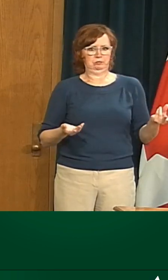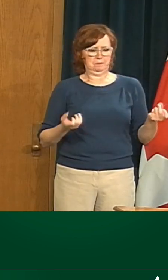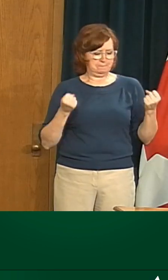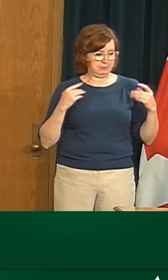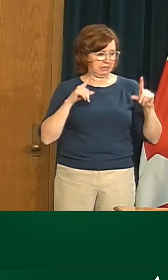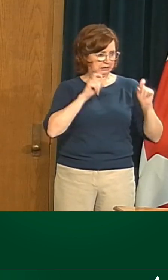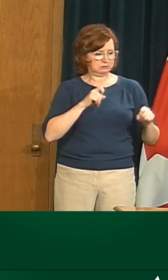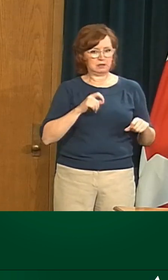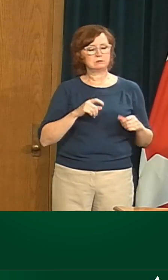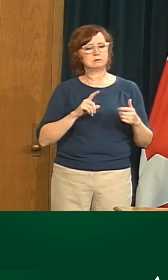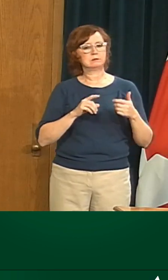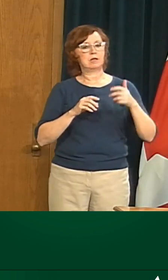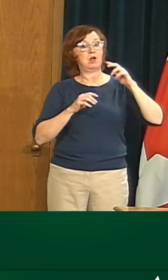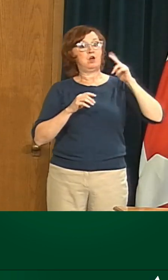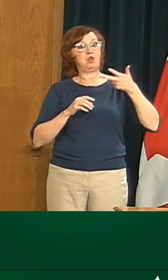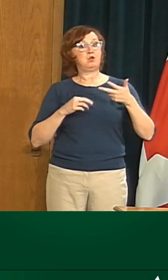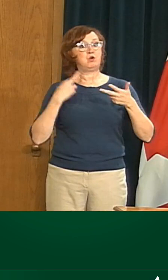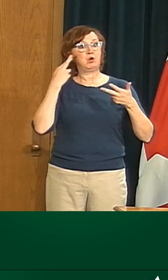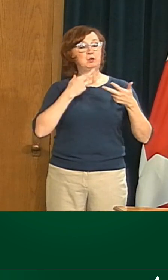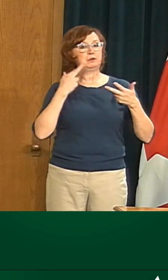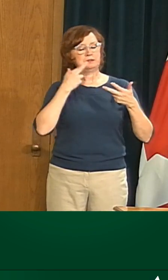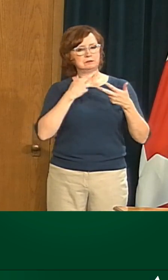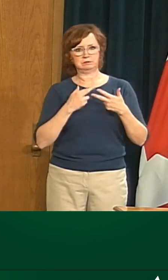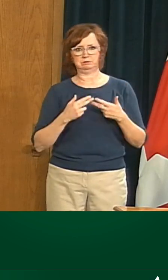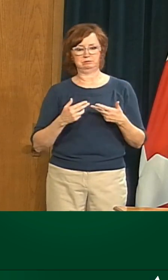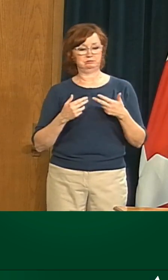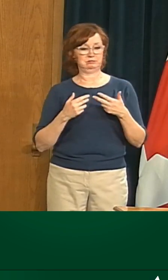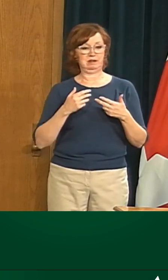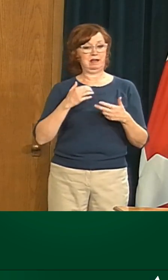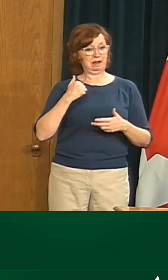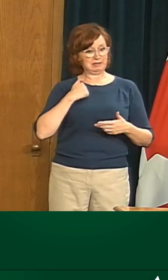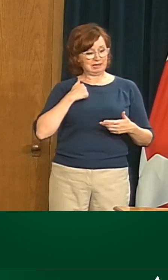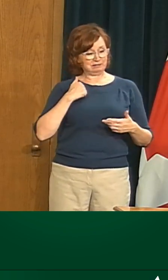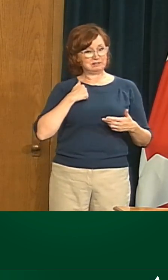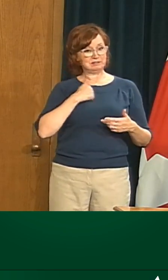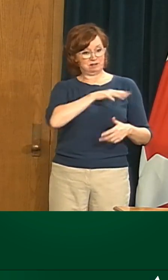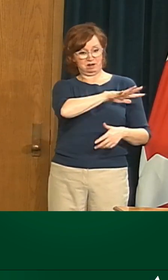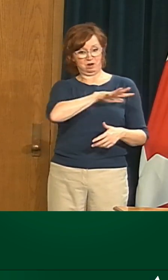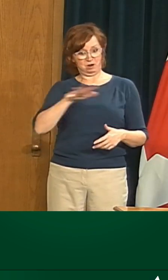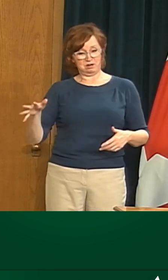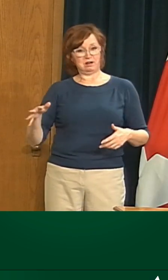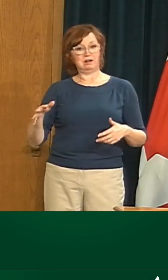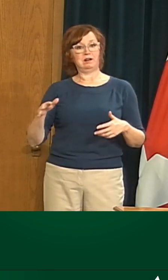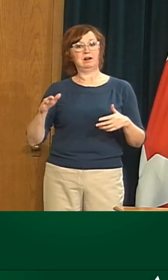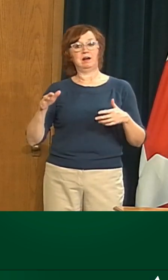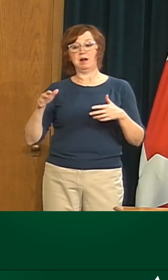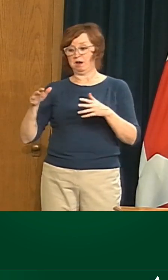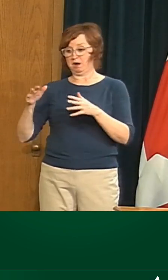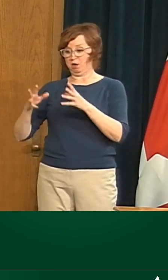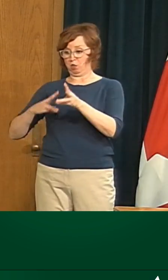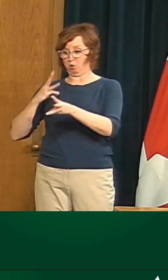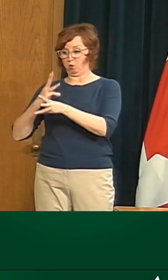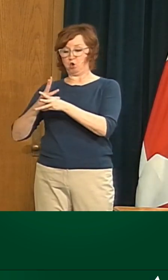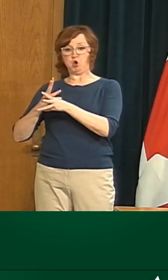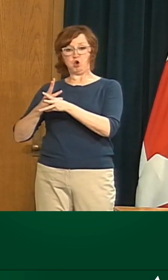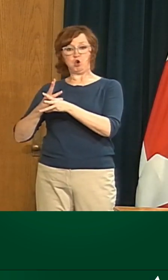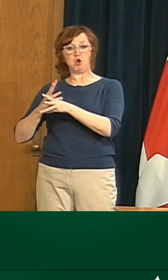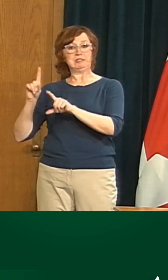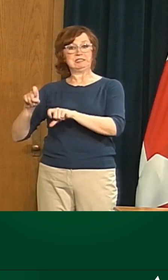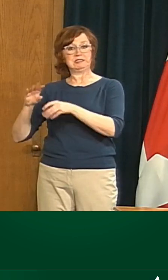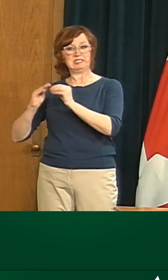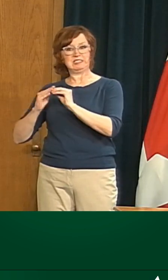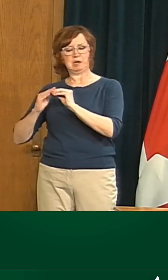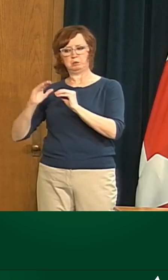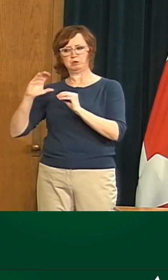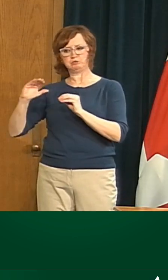to having that initial identification process in place. The other piece I would